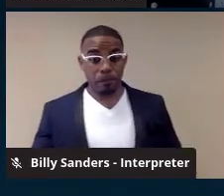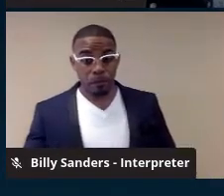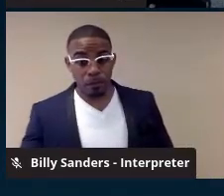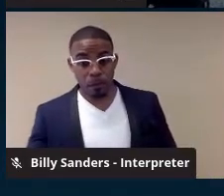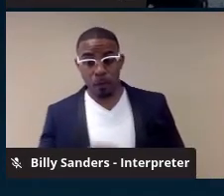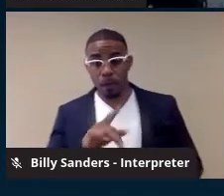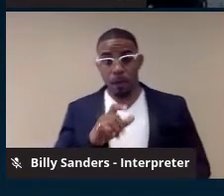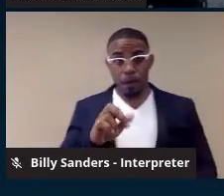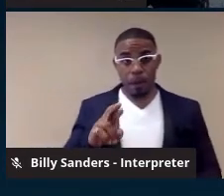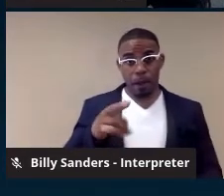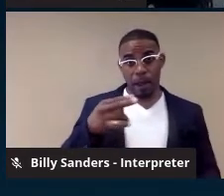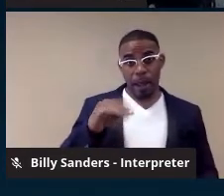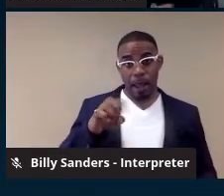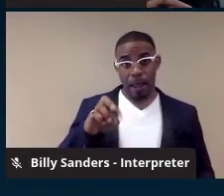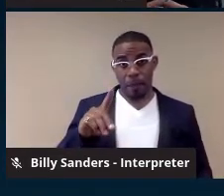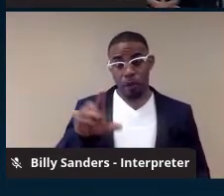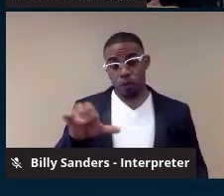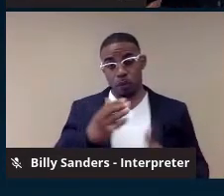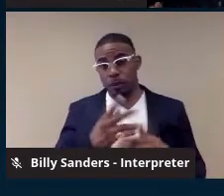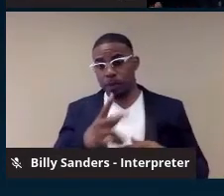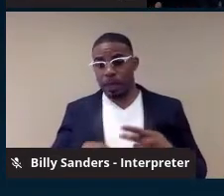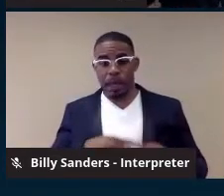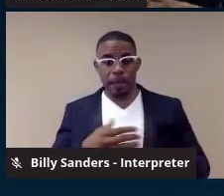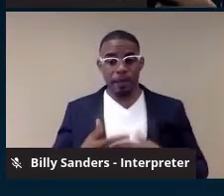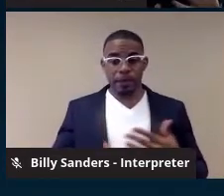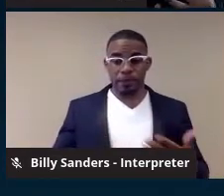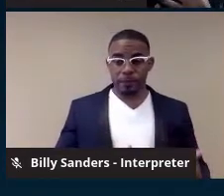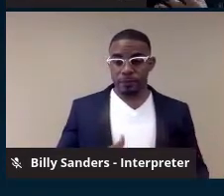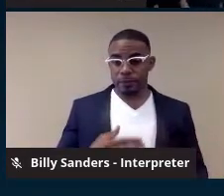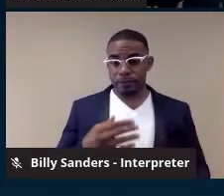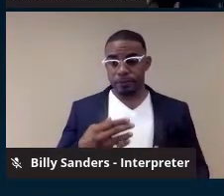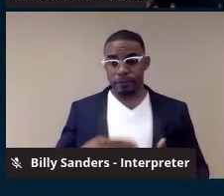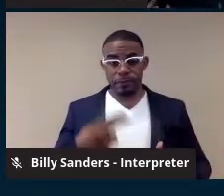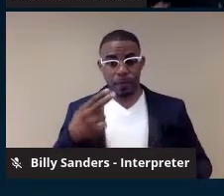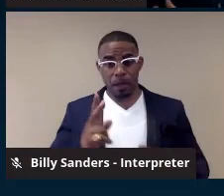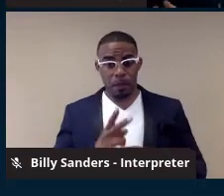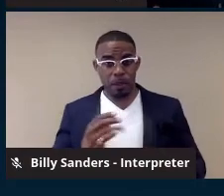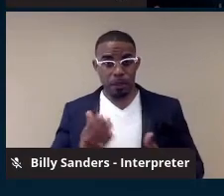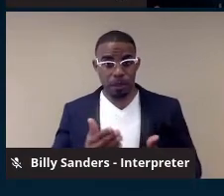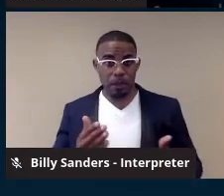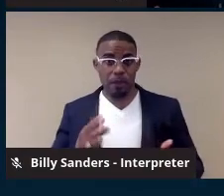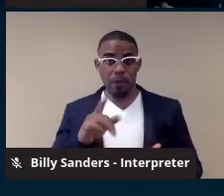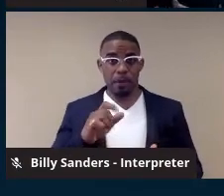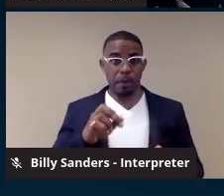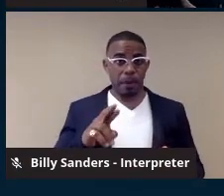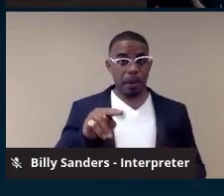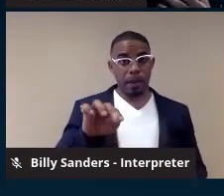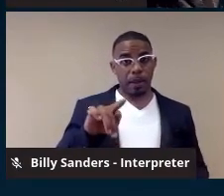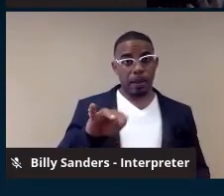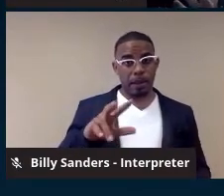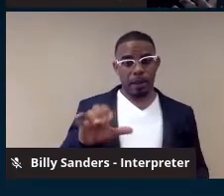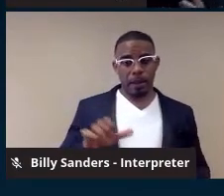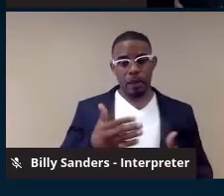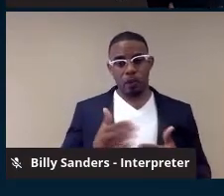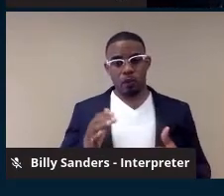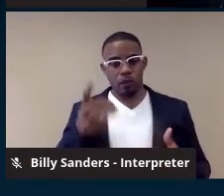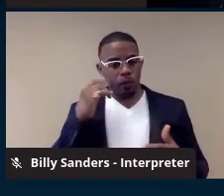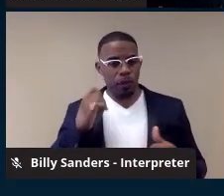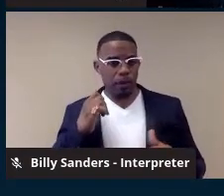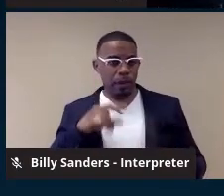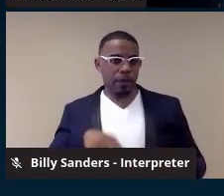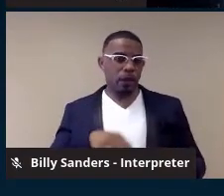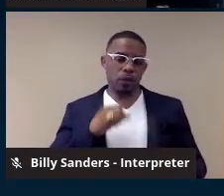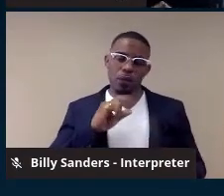Blazor Hybrid, to let you do some kind of hybrid app type stuff, and Blazor Native, which lets you do things, native to devices. So I